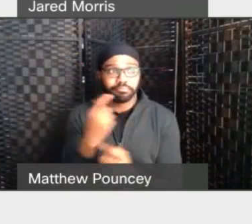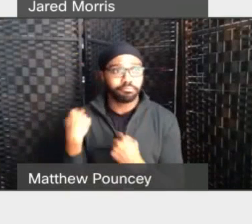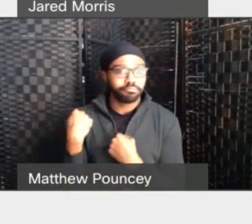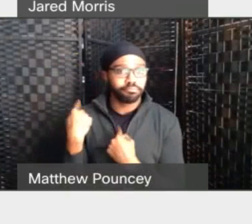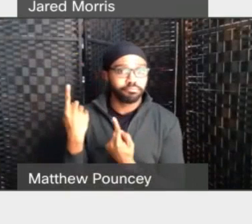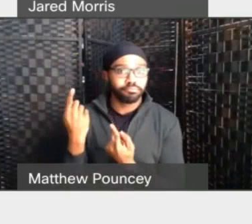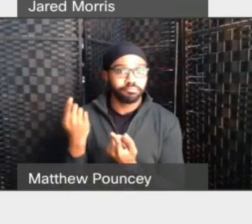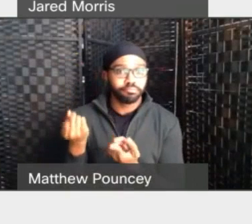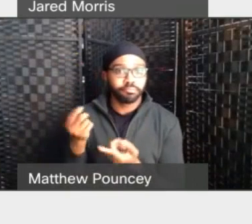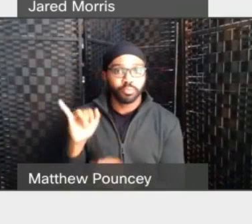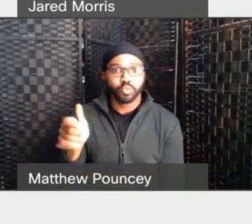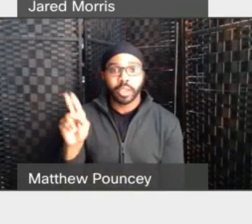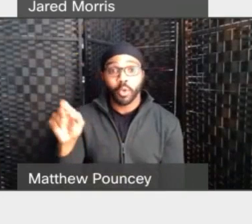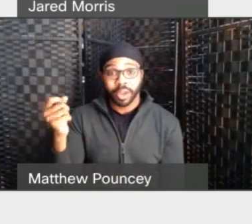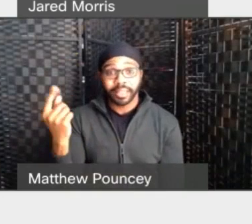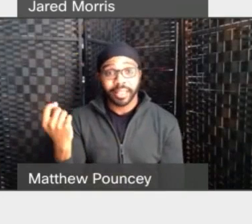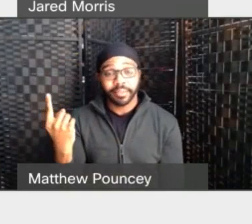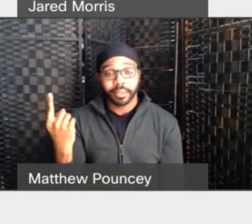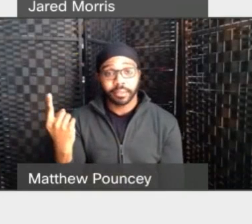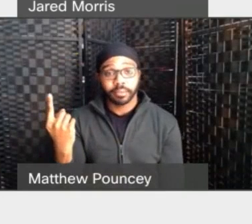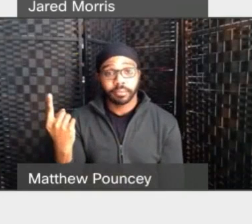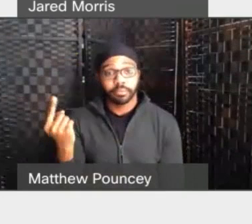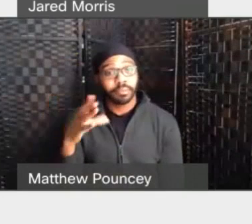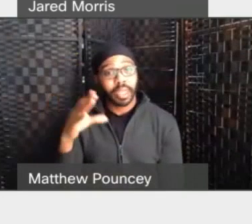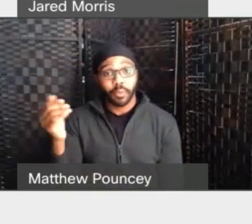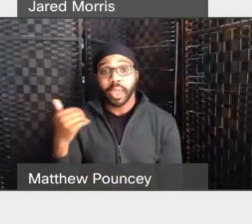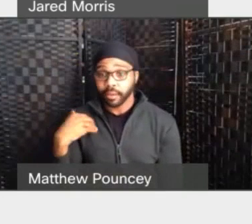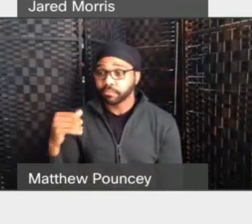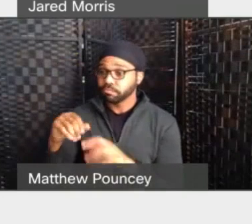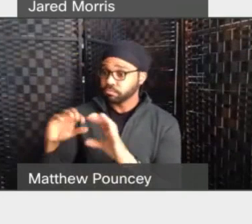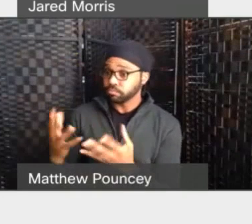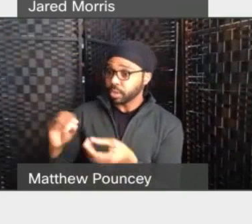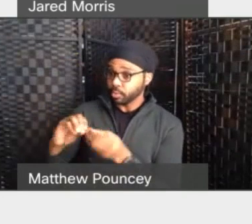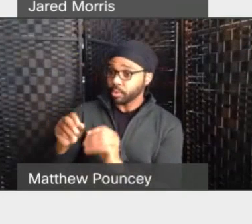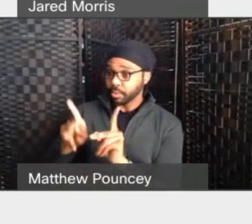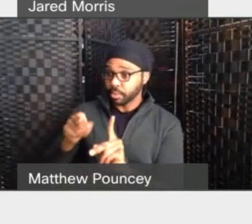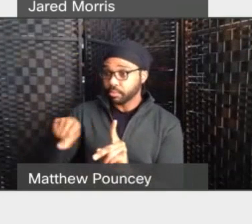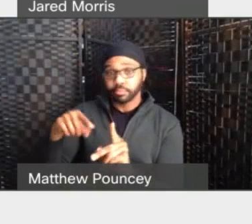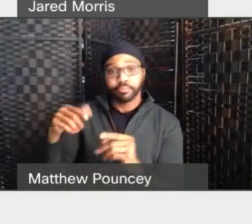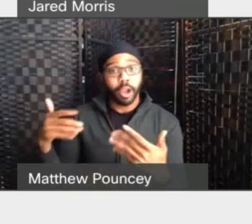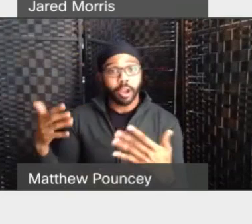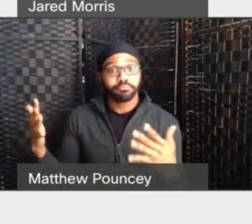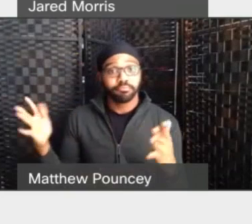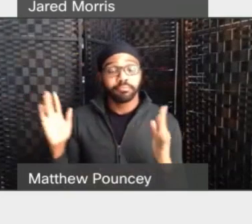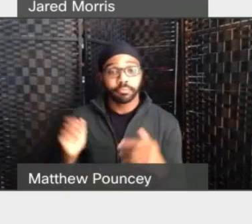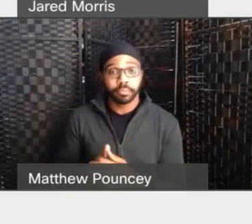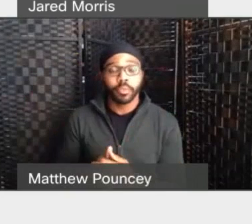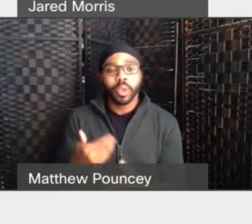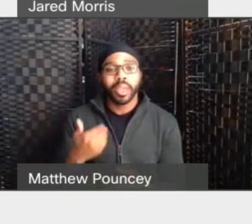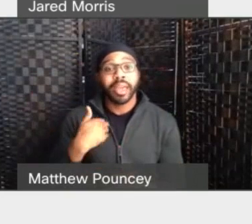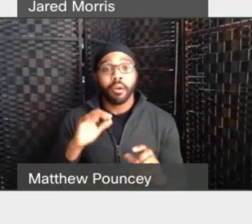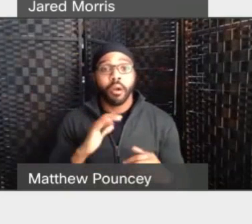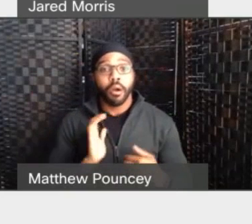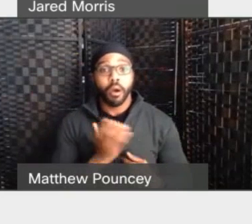since January 11th, and we have a number of folks who have proceeded with that. We did have